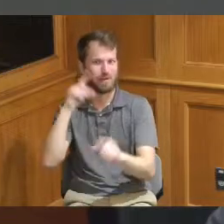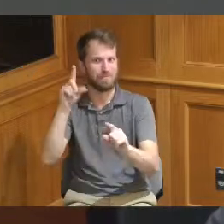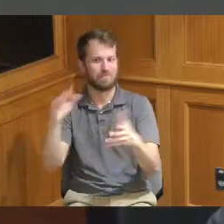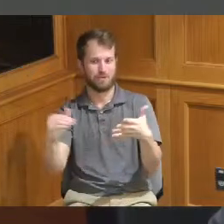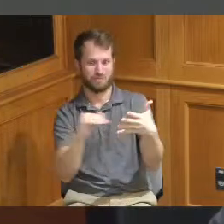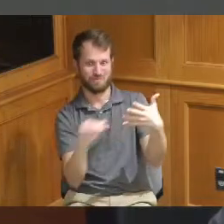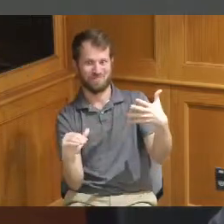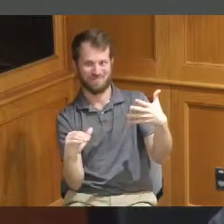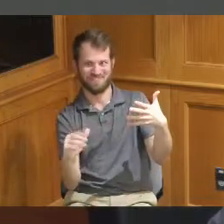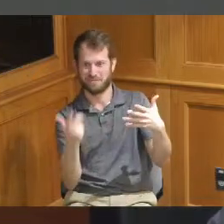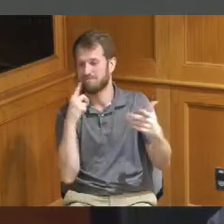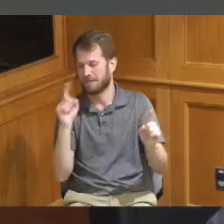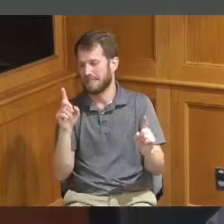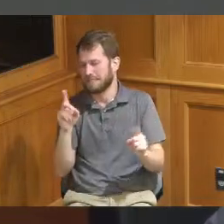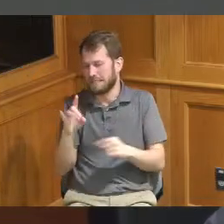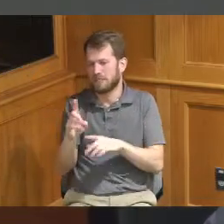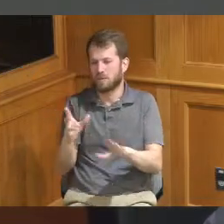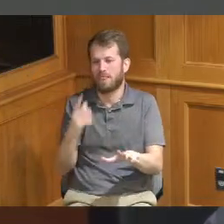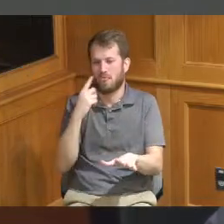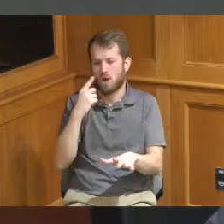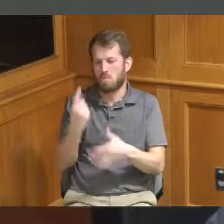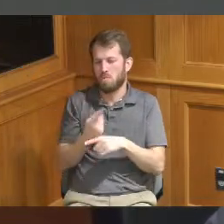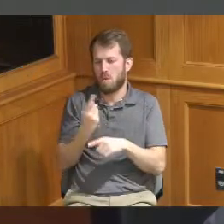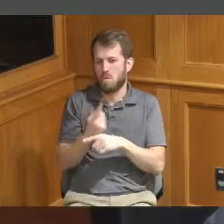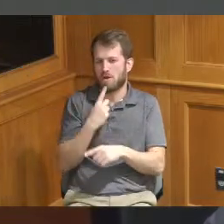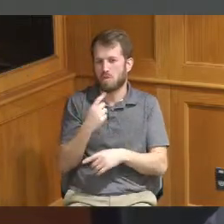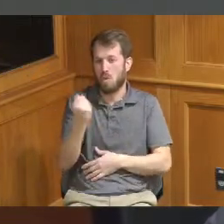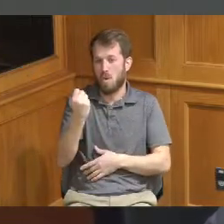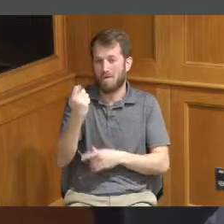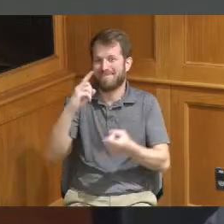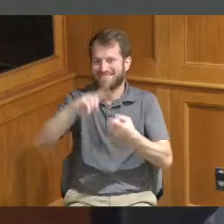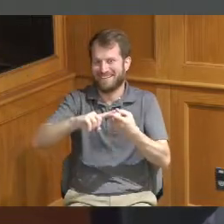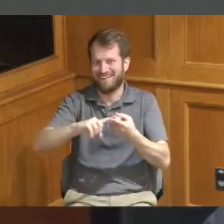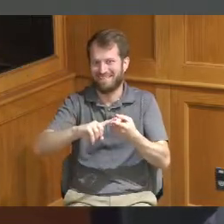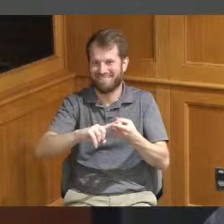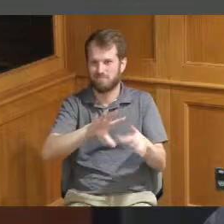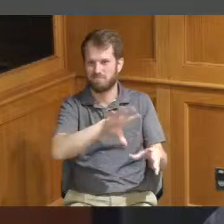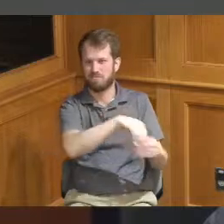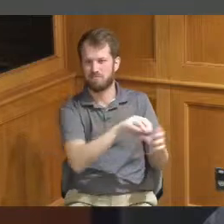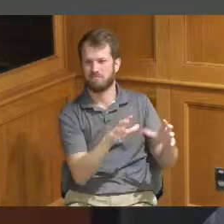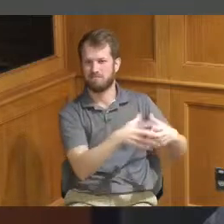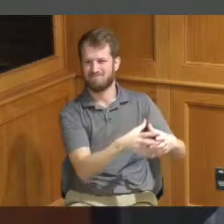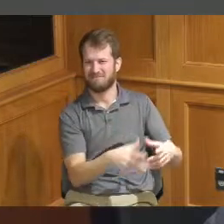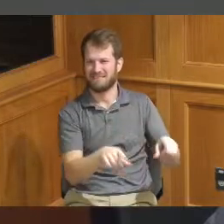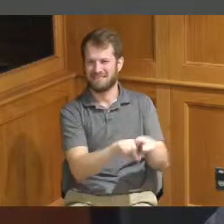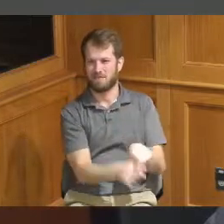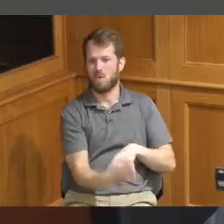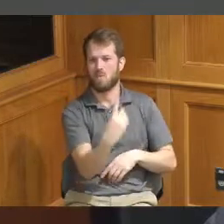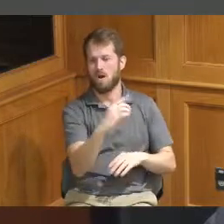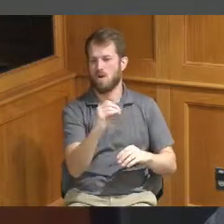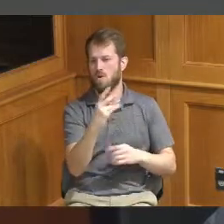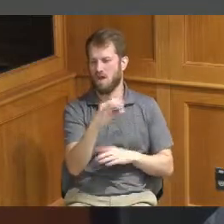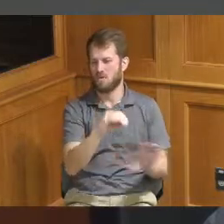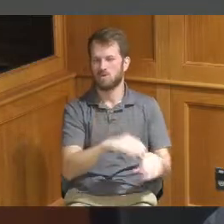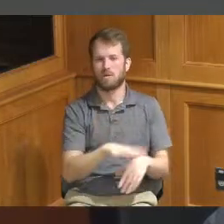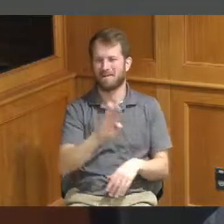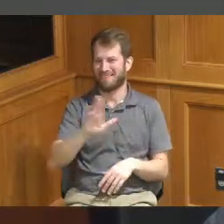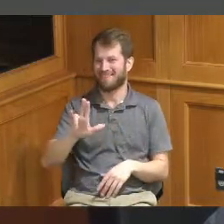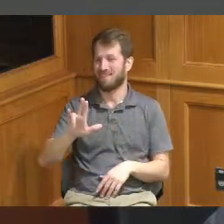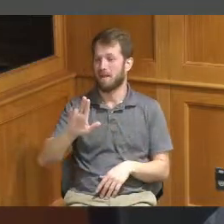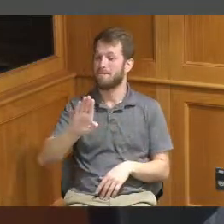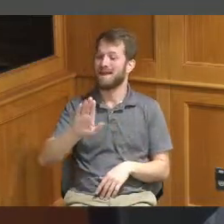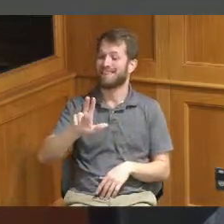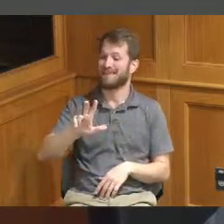it. So I just thought it might be appropriate if we hold that until we do all the other One Ohio grants as well. So that's by leave 7, and I also have